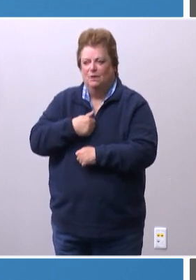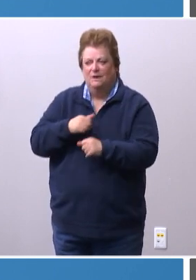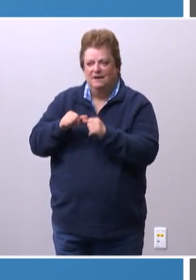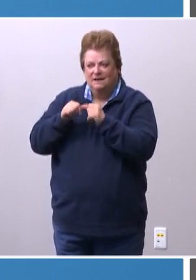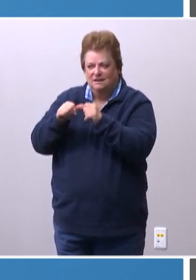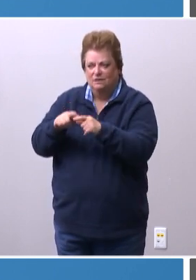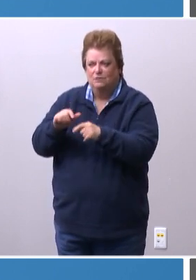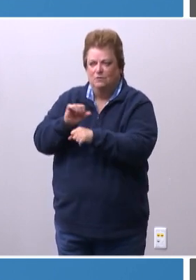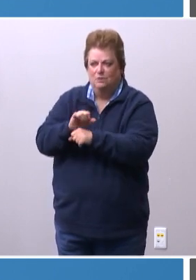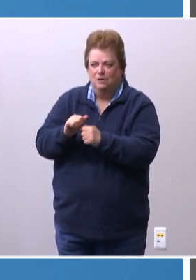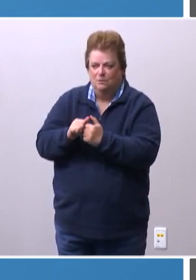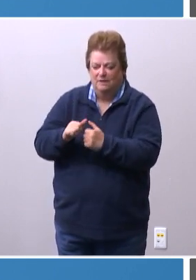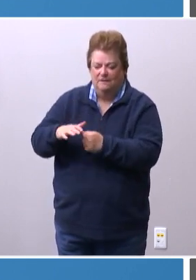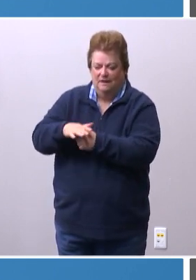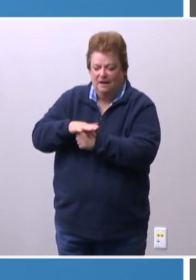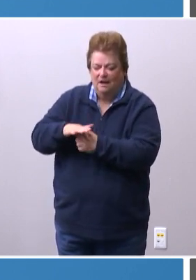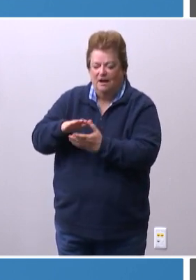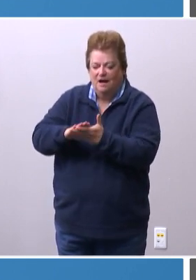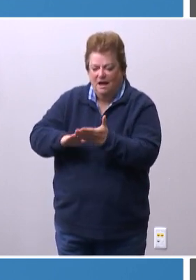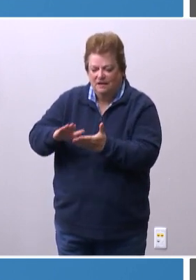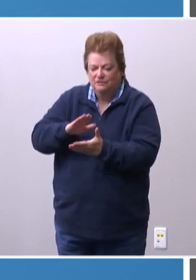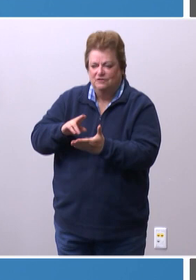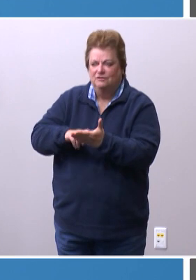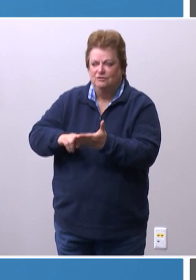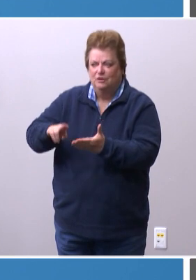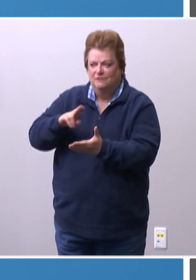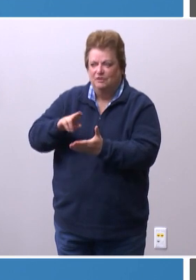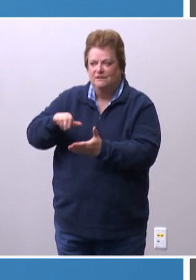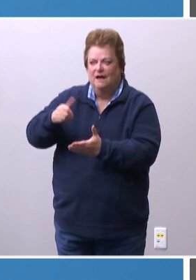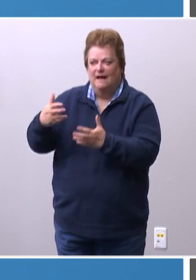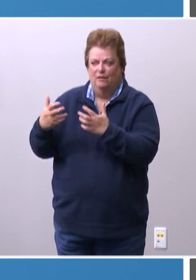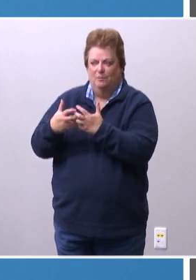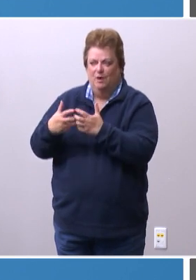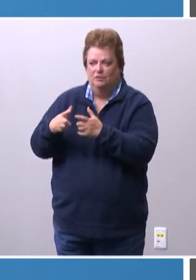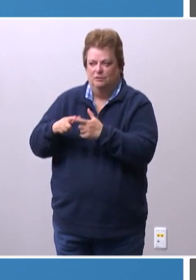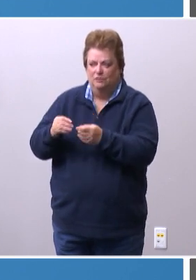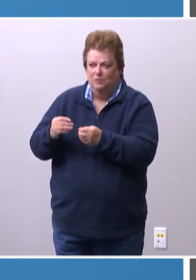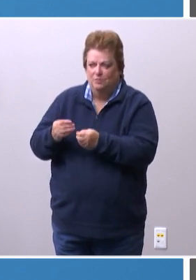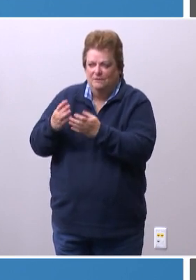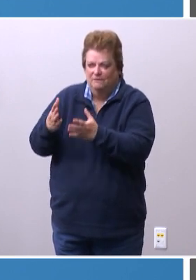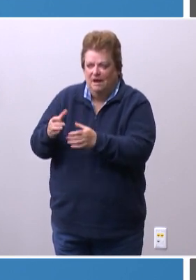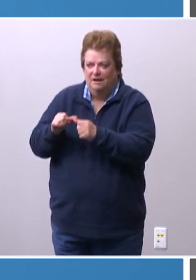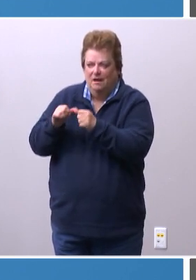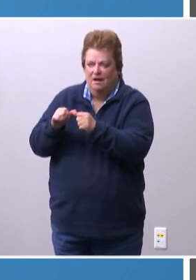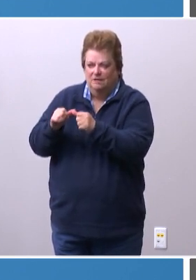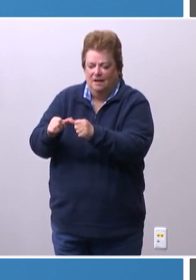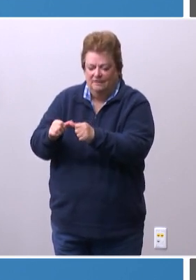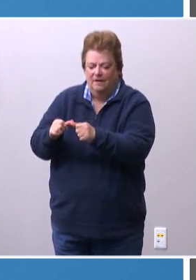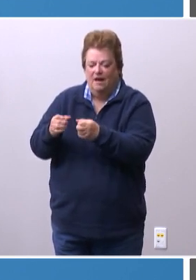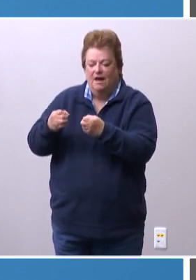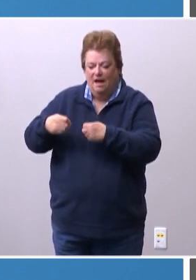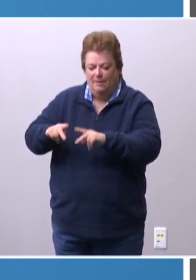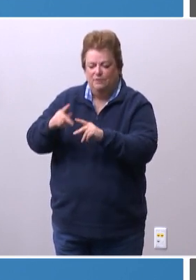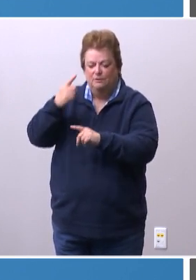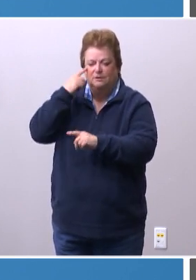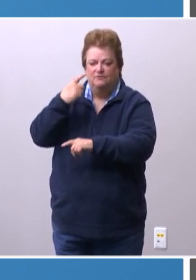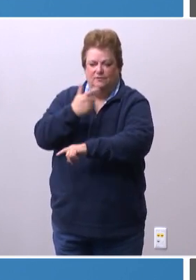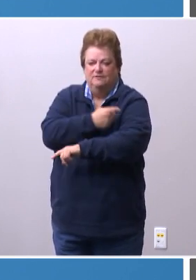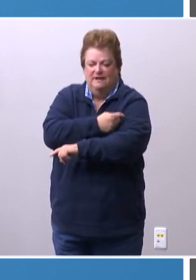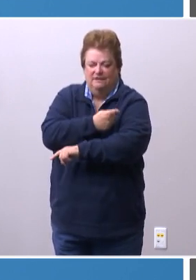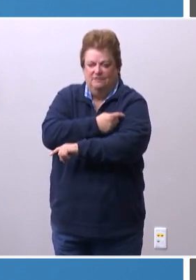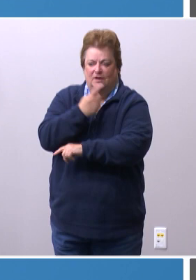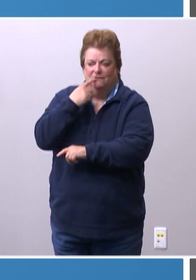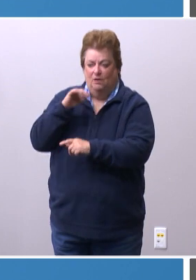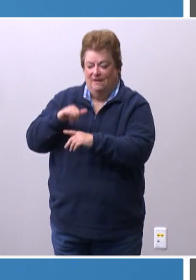with local colleges, universities, and other partners to provide ongoing and convenient vaccination opportunities for